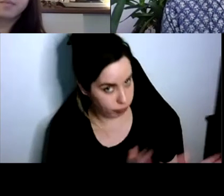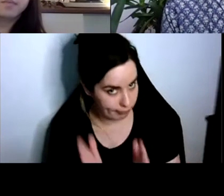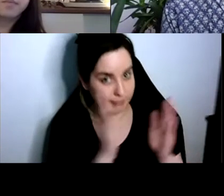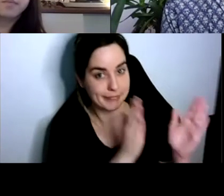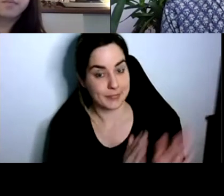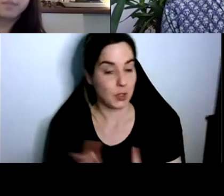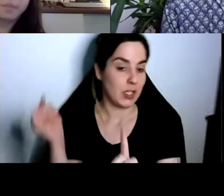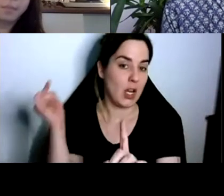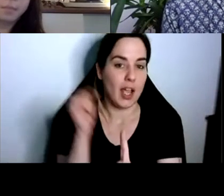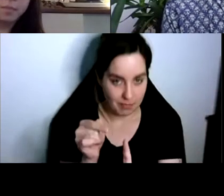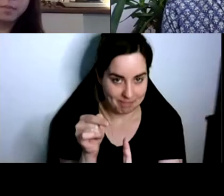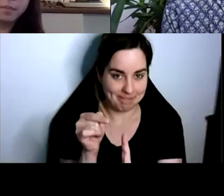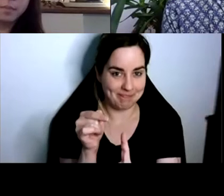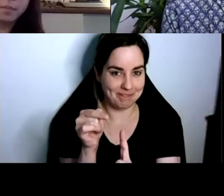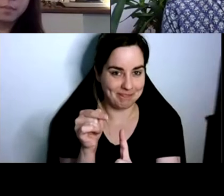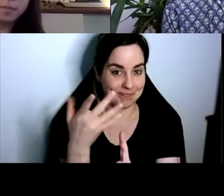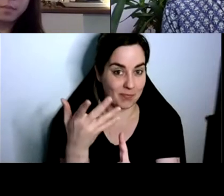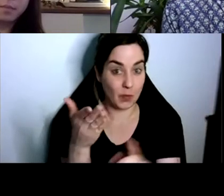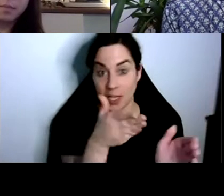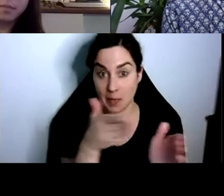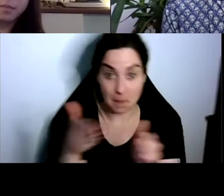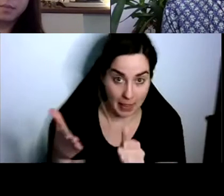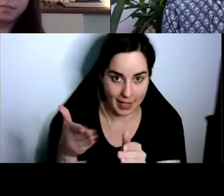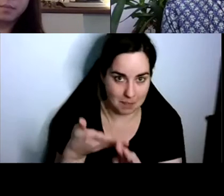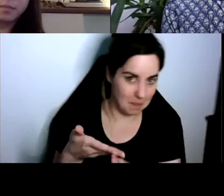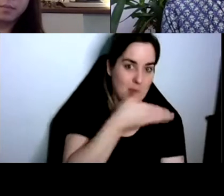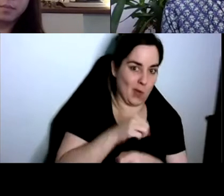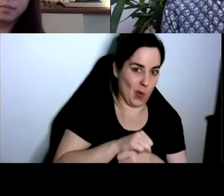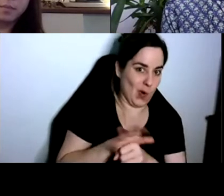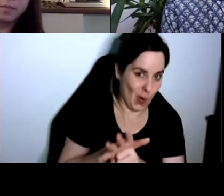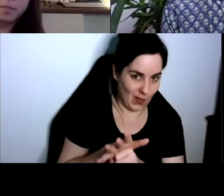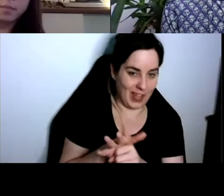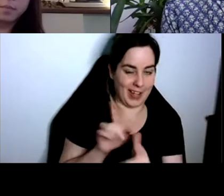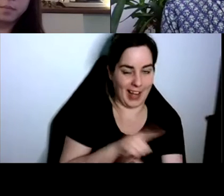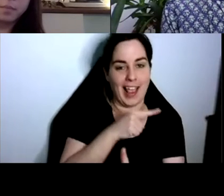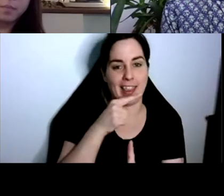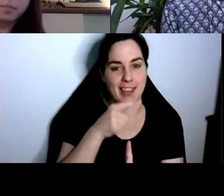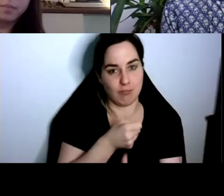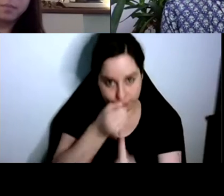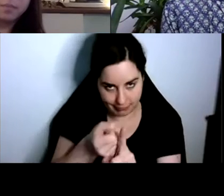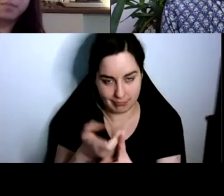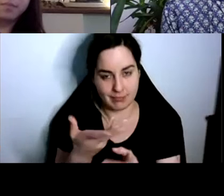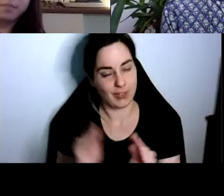we had planned for in advance of COVID, and we had to, make adjustments, of course.